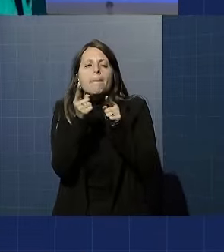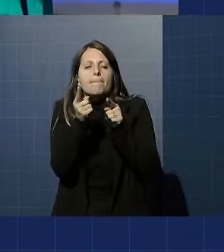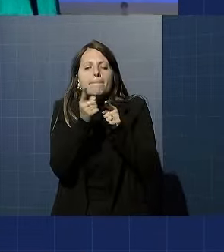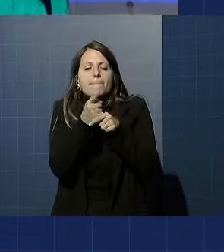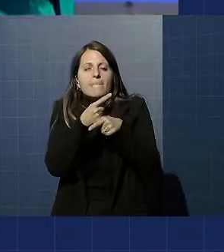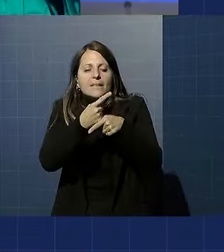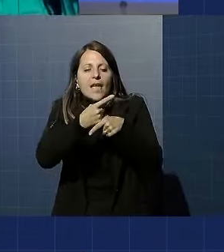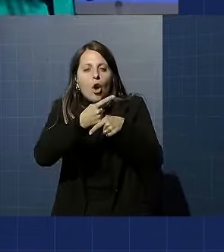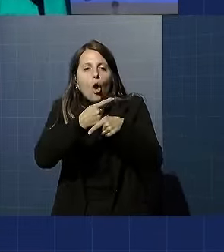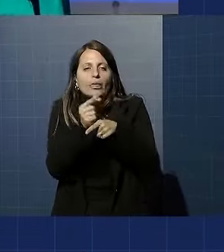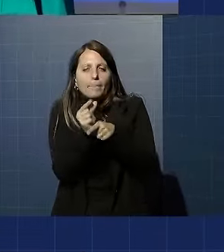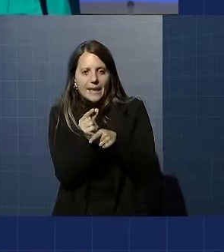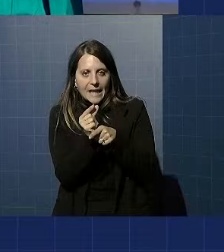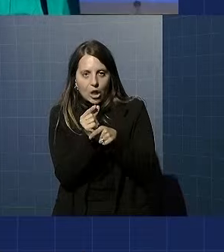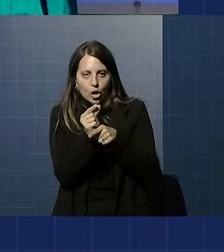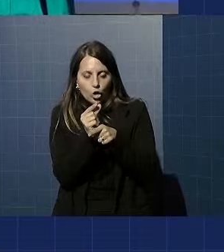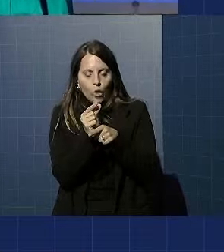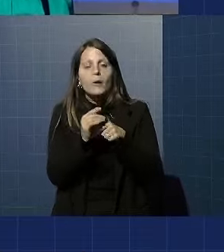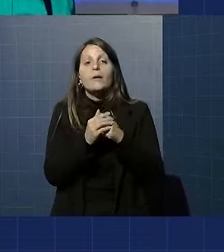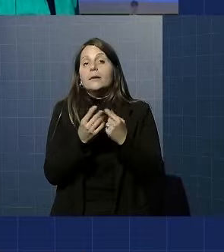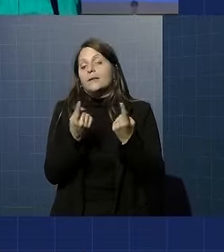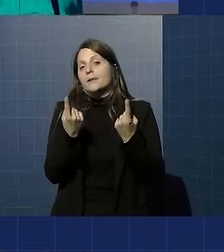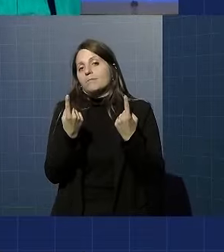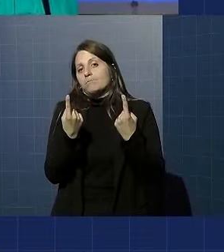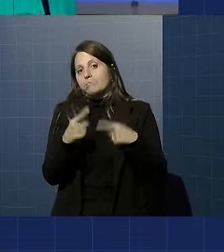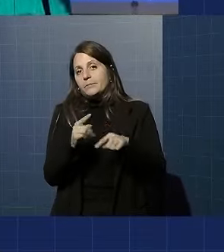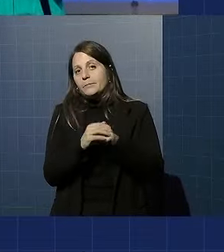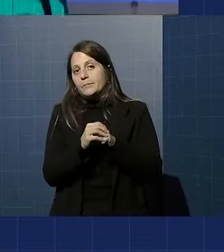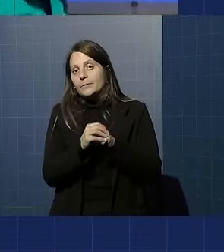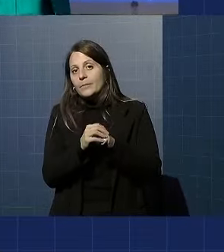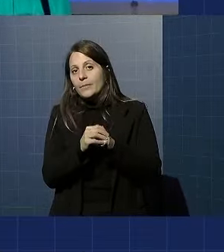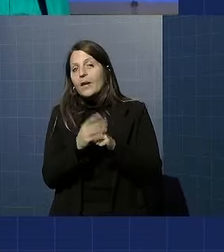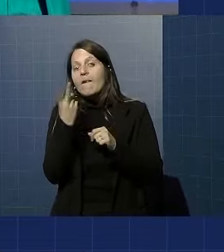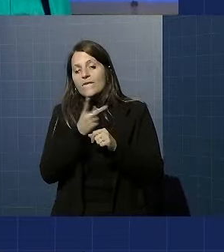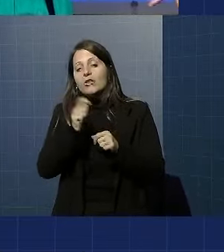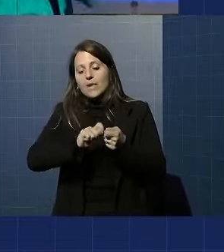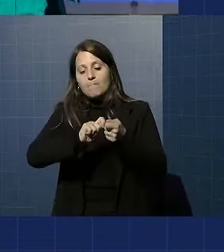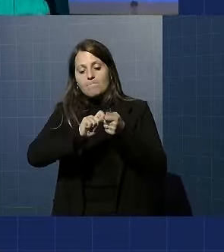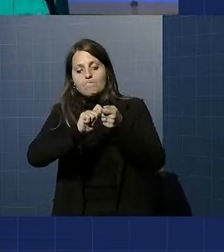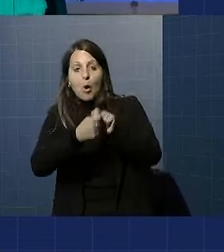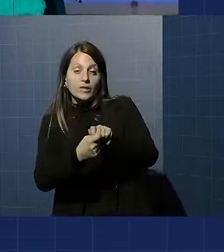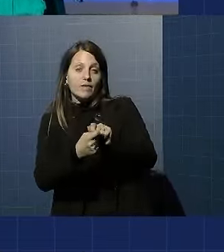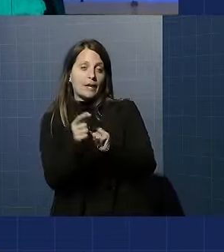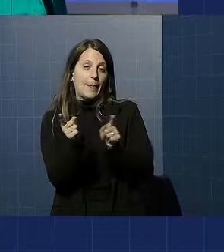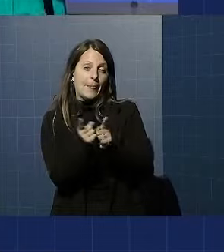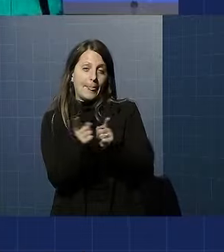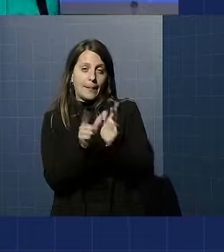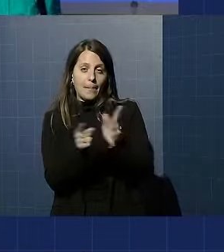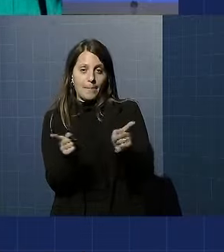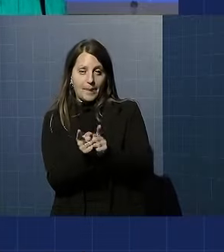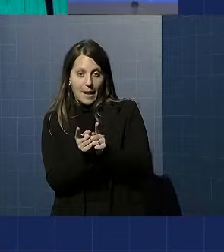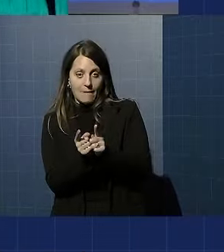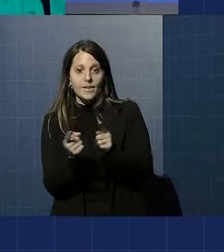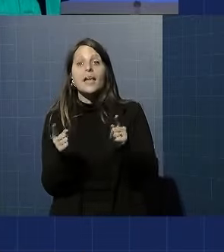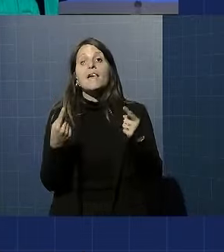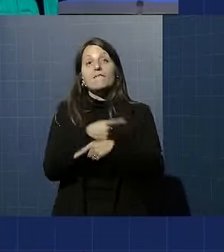We've talked about the bone, for example, that it needs a long time. We've talked about vision. This is not something that we're going to be able to test in a parabolic flight. But, for